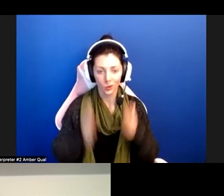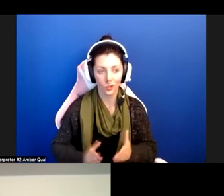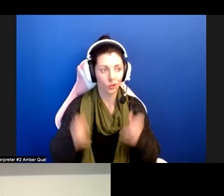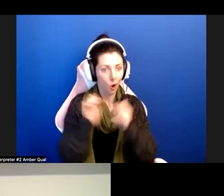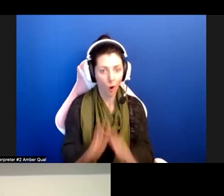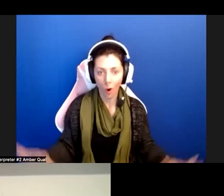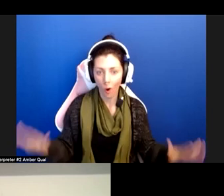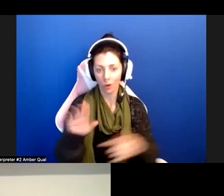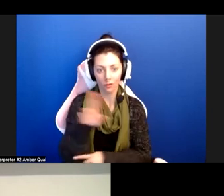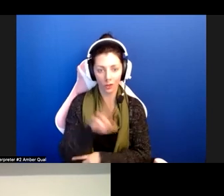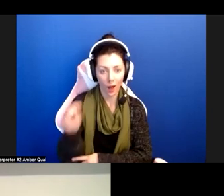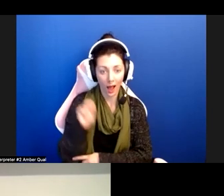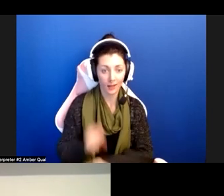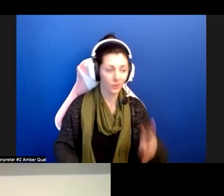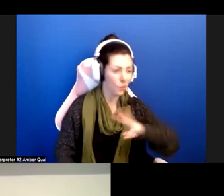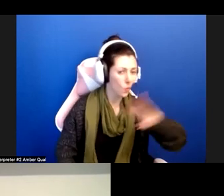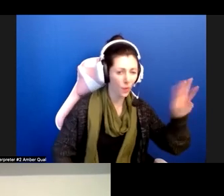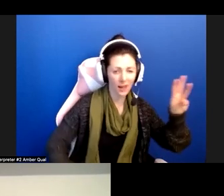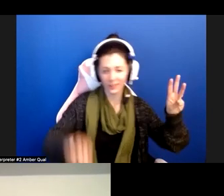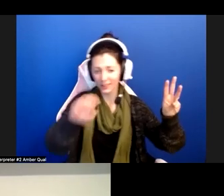Coast like Neve and